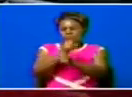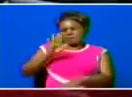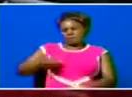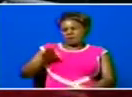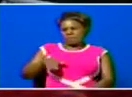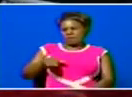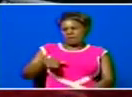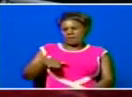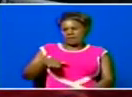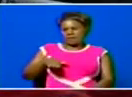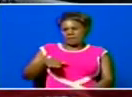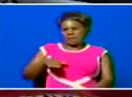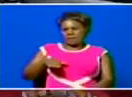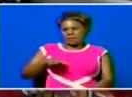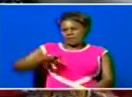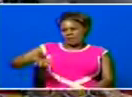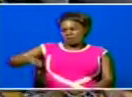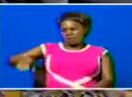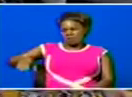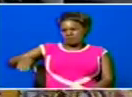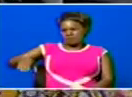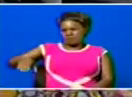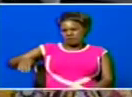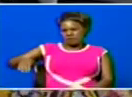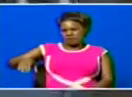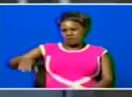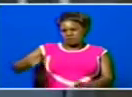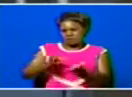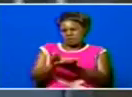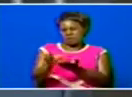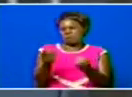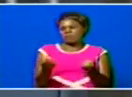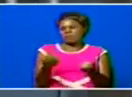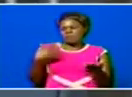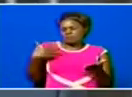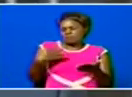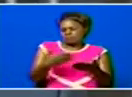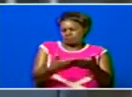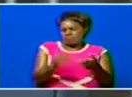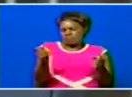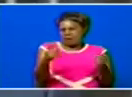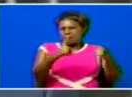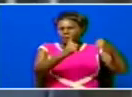according to Dr. Mulwa, has seen counties starved of funds. Up to